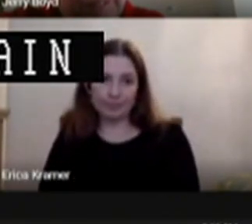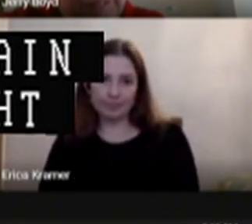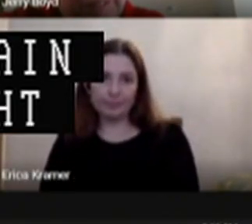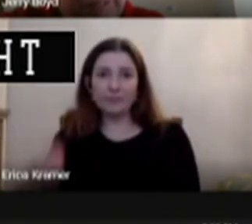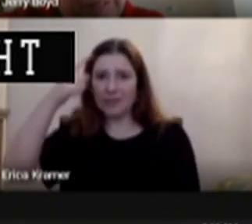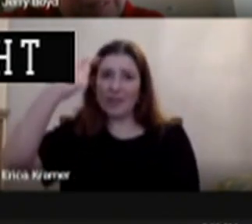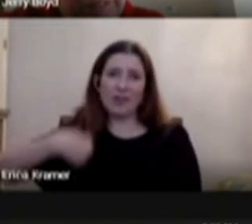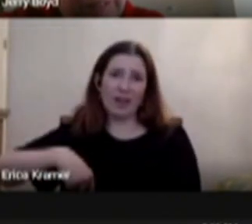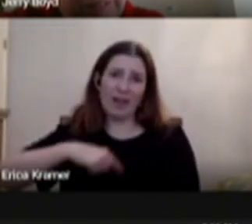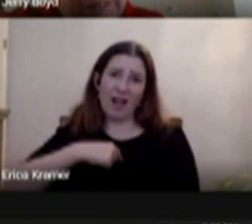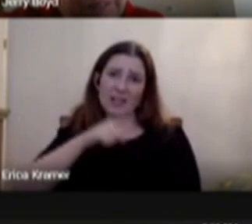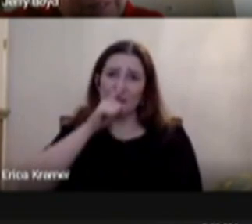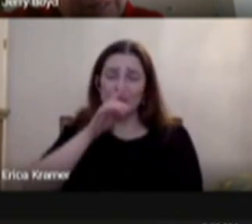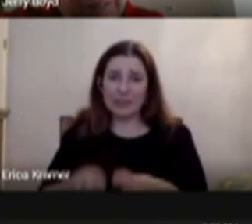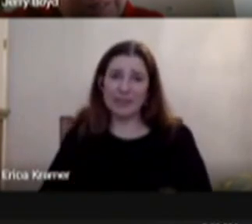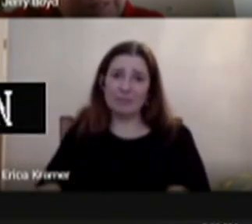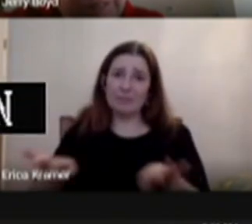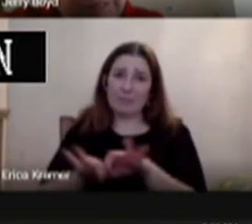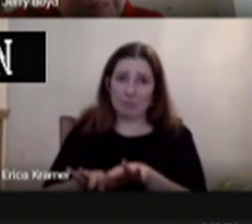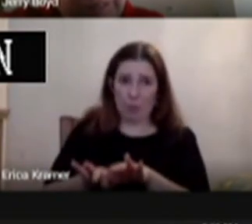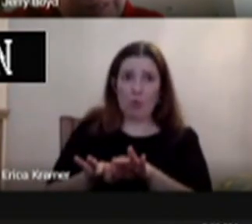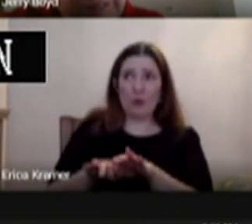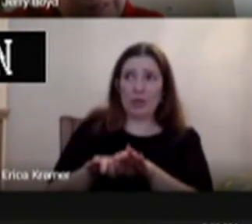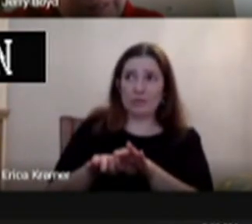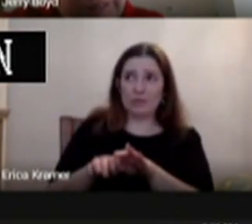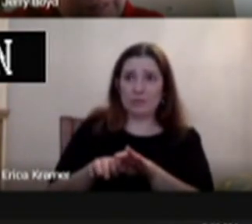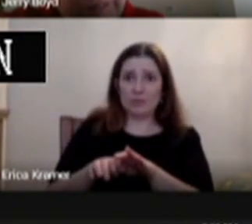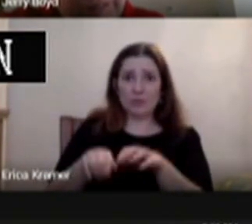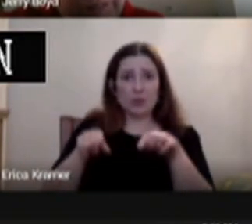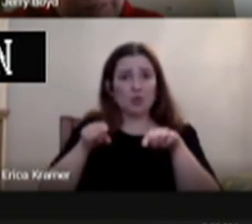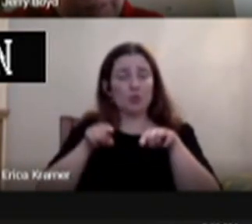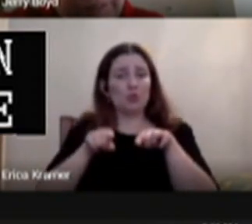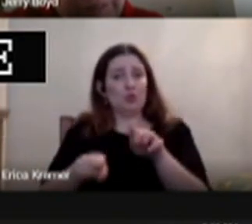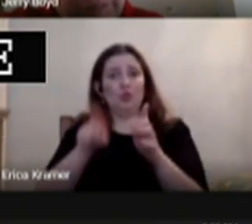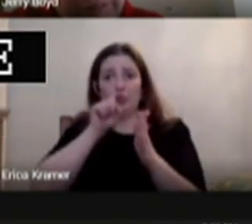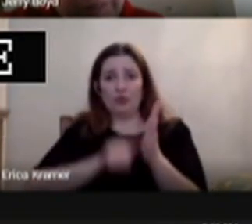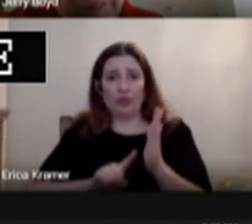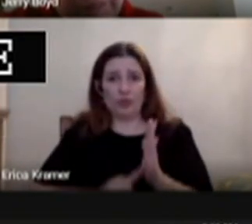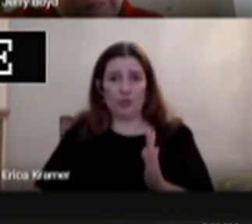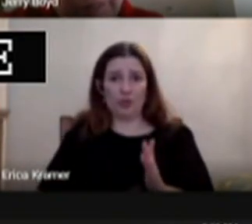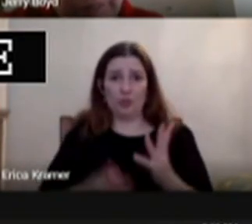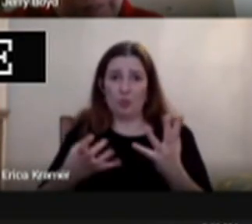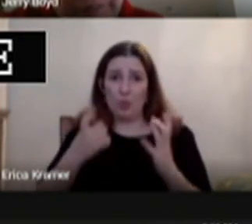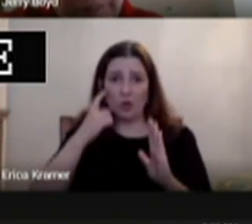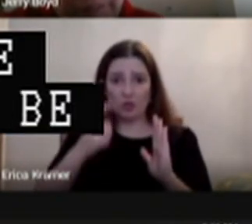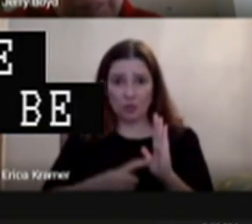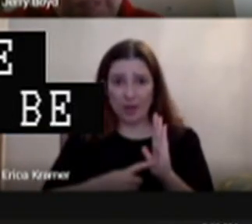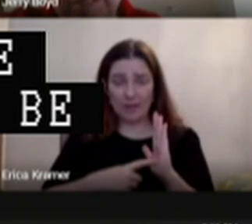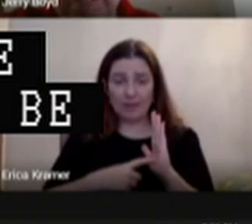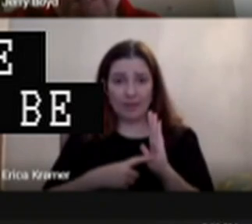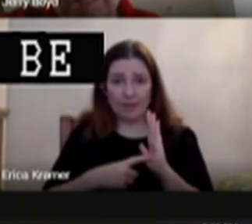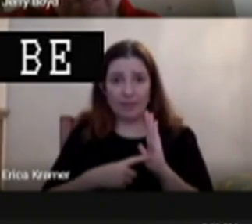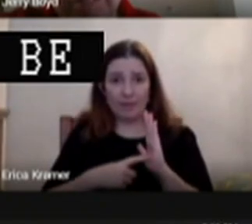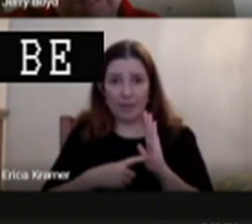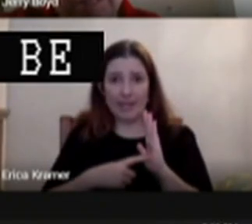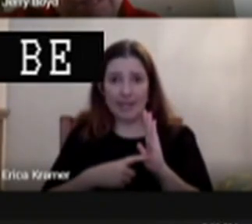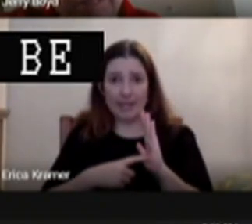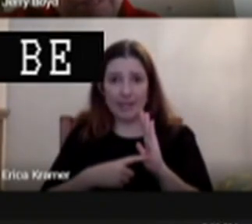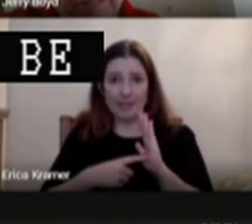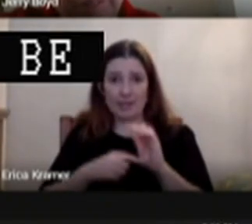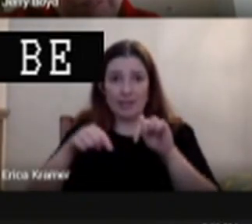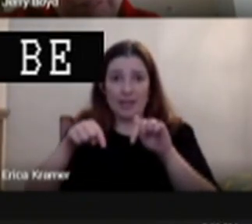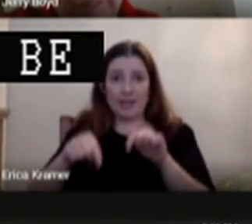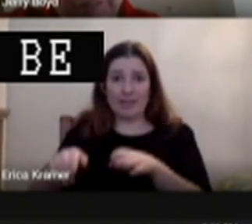also been really important to recognize that the plaza is and should be activated year-round, 24